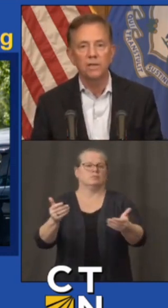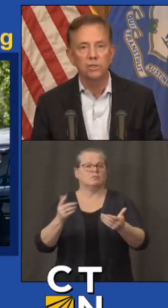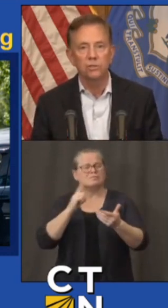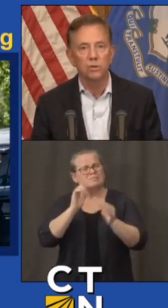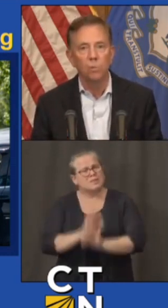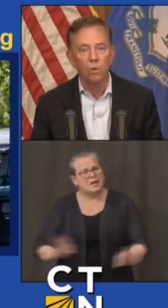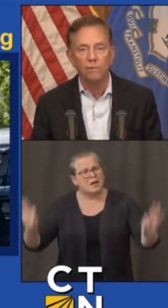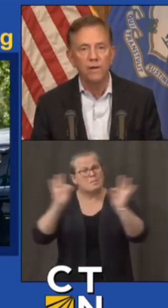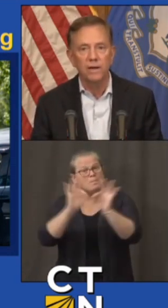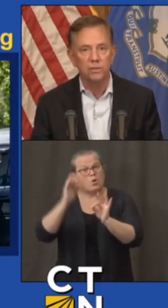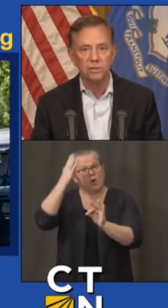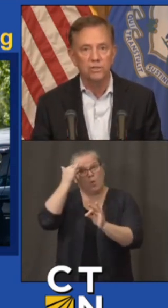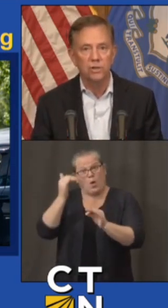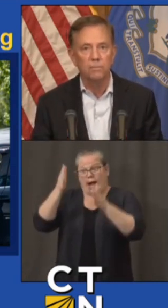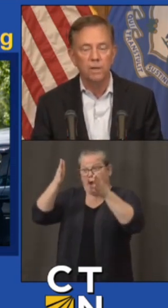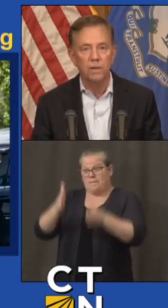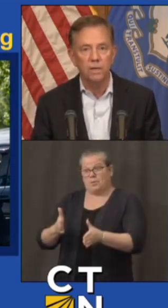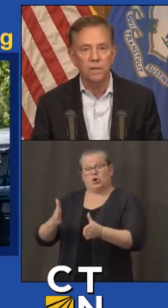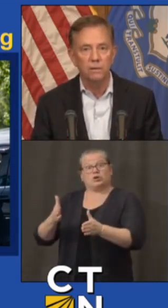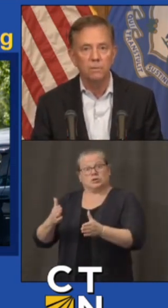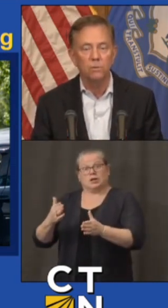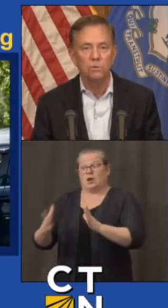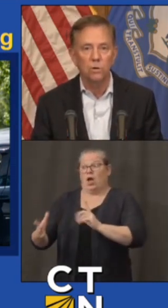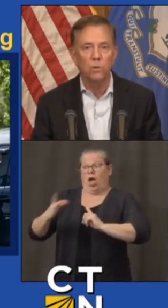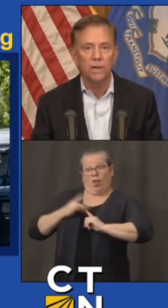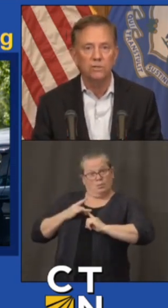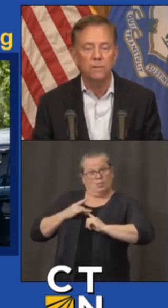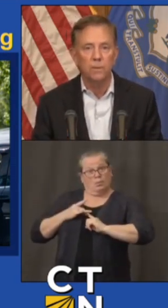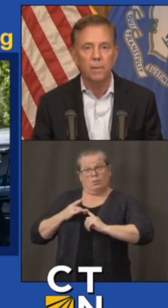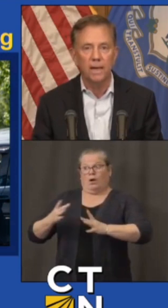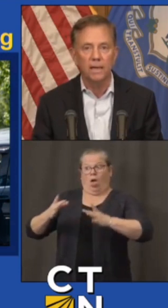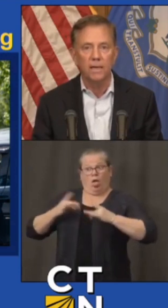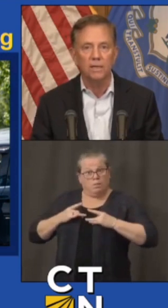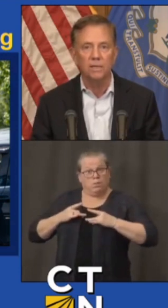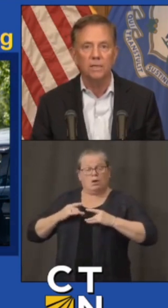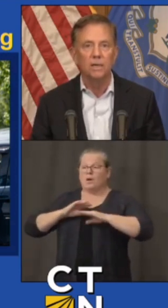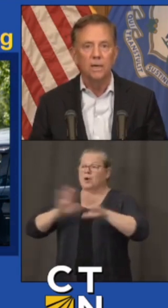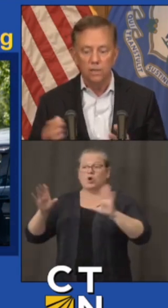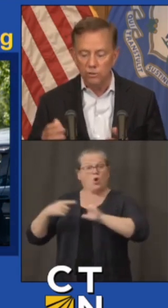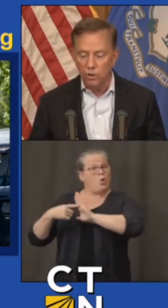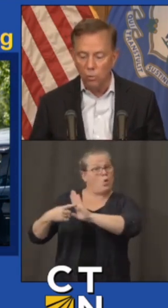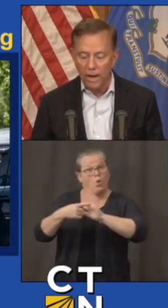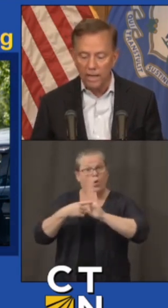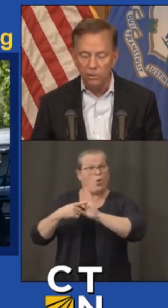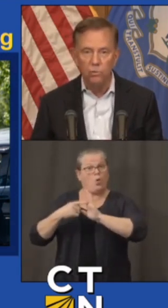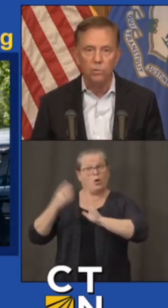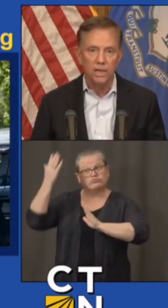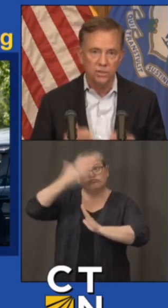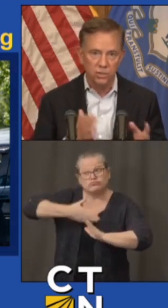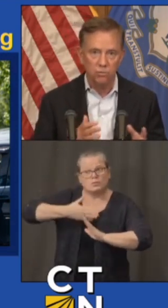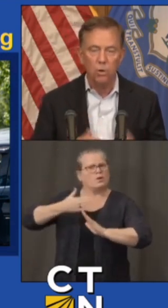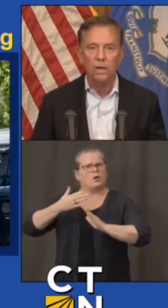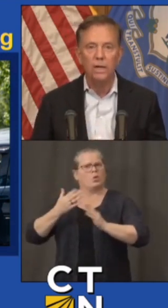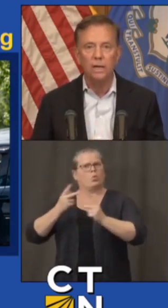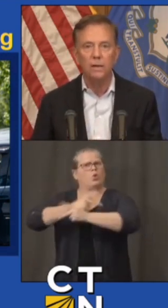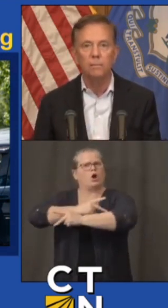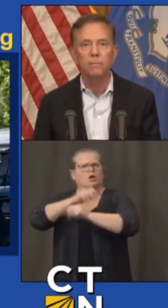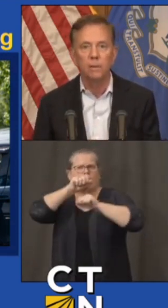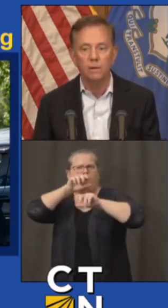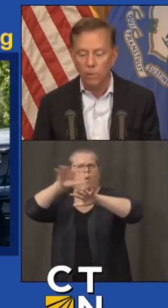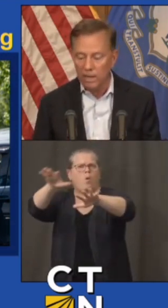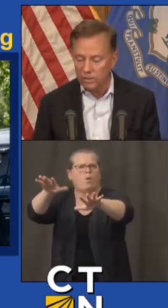as infectious or more infectious than somebody who is already symptomatic, and there's no waiting to do this. It's